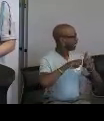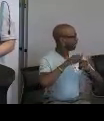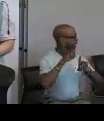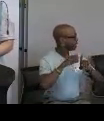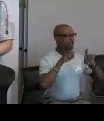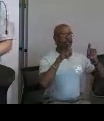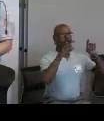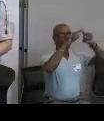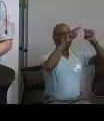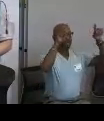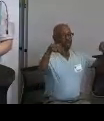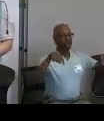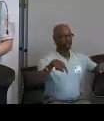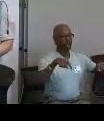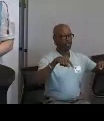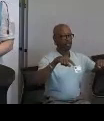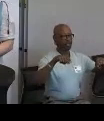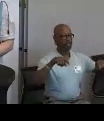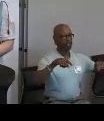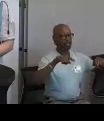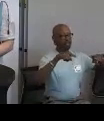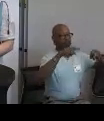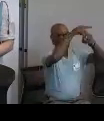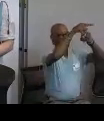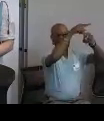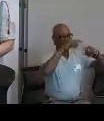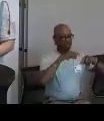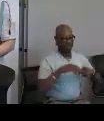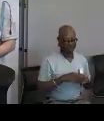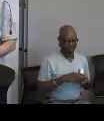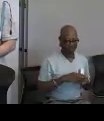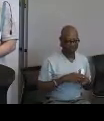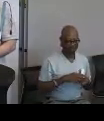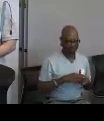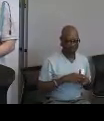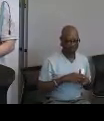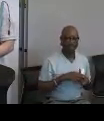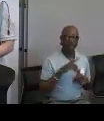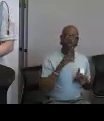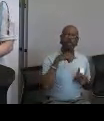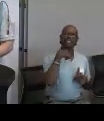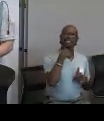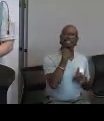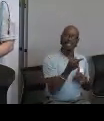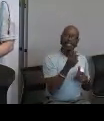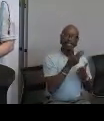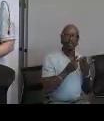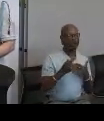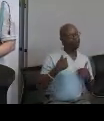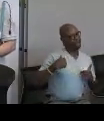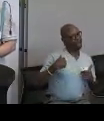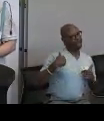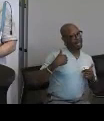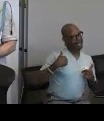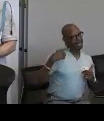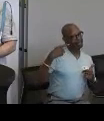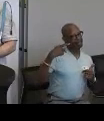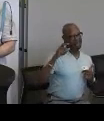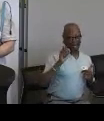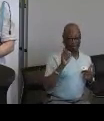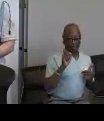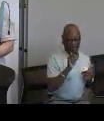is using a series of letter operators that are, you're literally telling the program, I have a pen, I'm going to put this